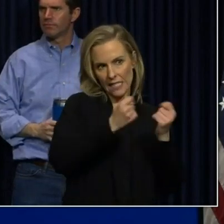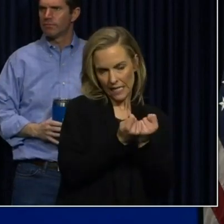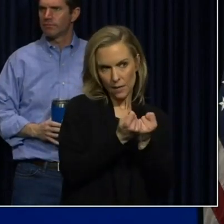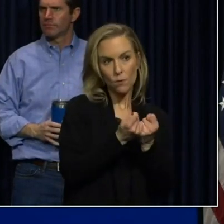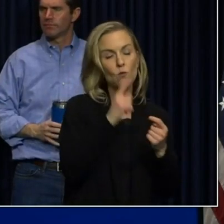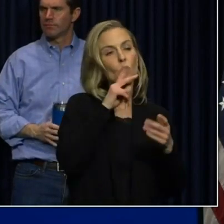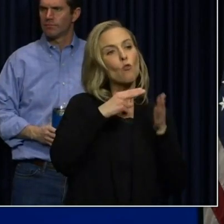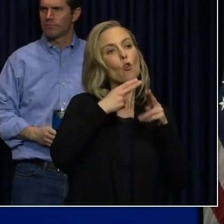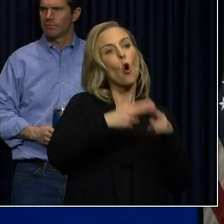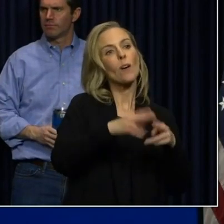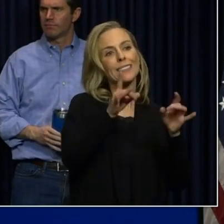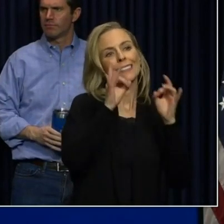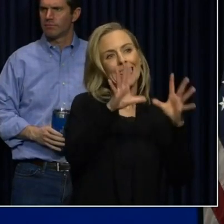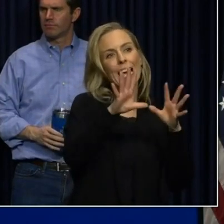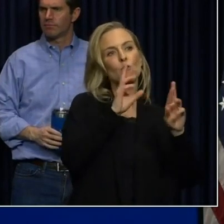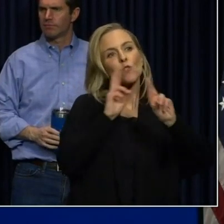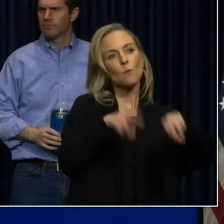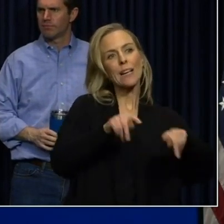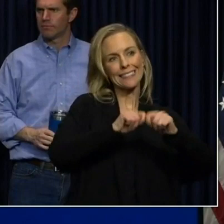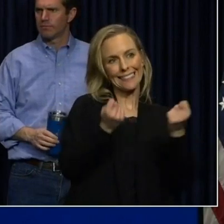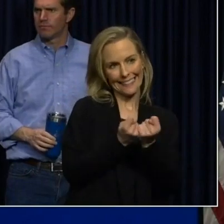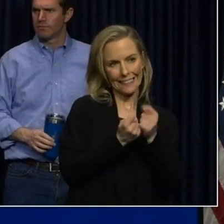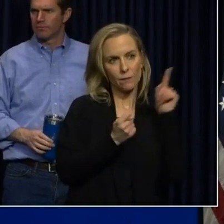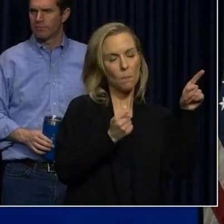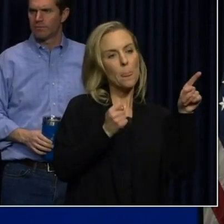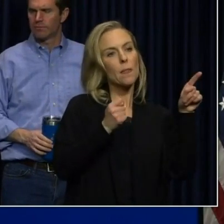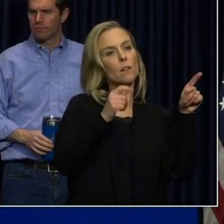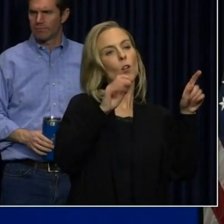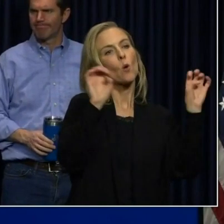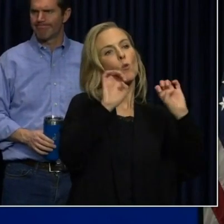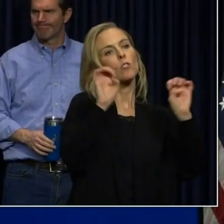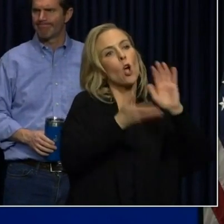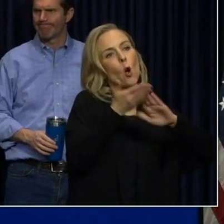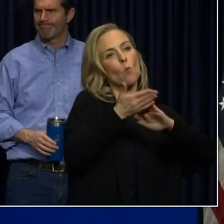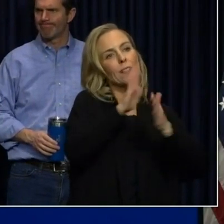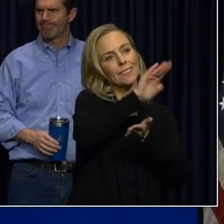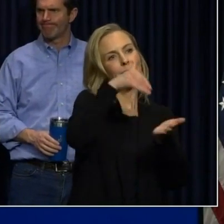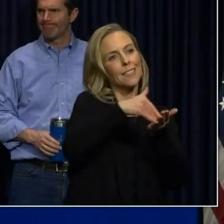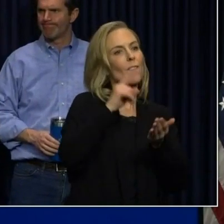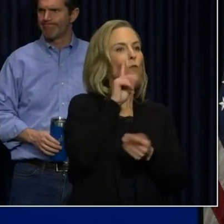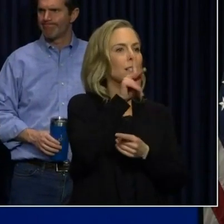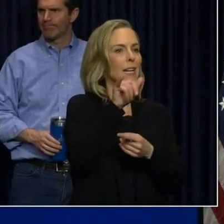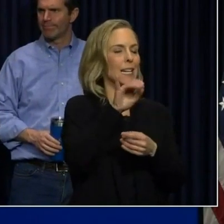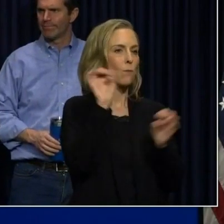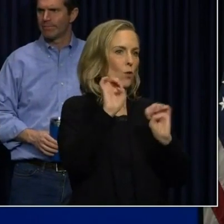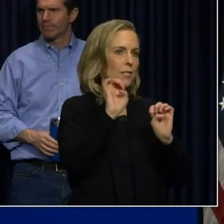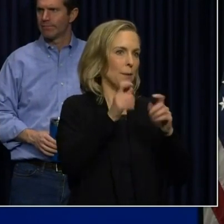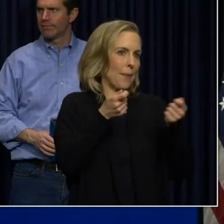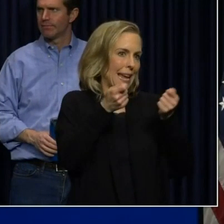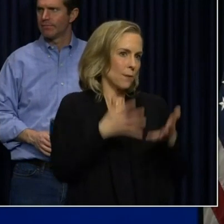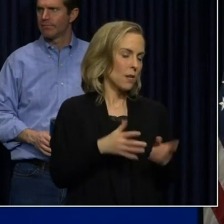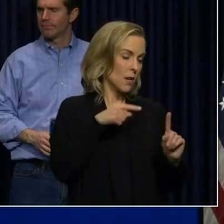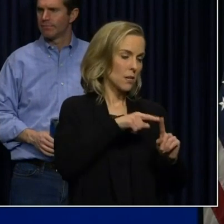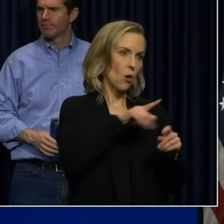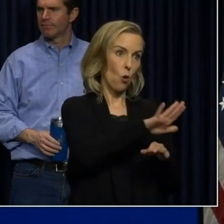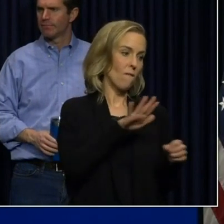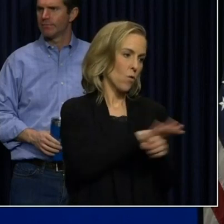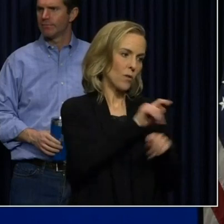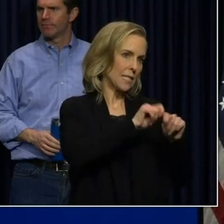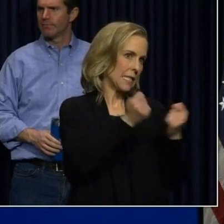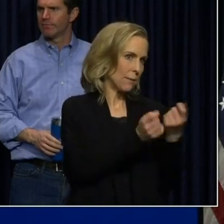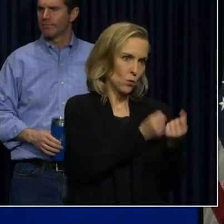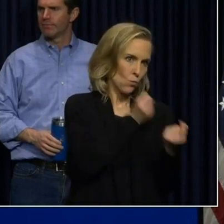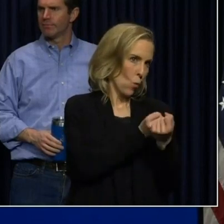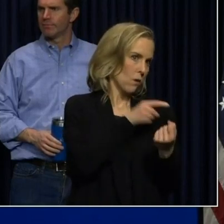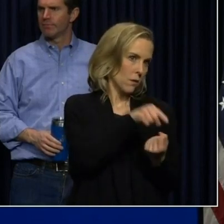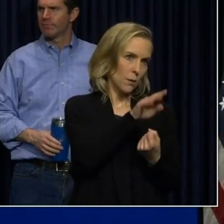disaster response team over at the Emergency Operations Center for Kentucky Emergency Management. And she has an entire team that supports her in doing